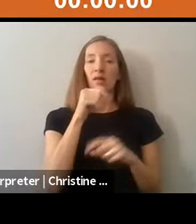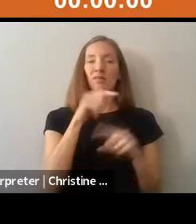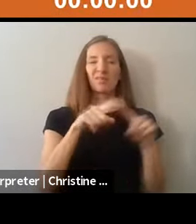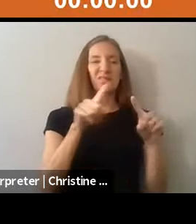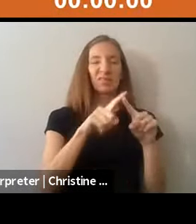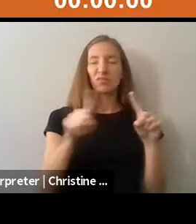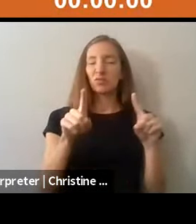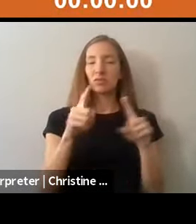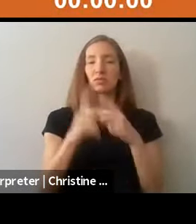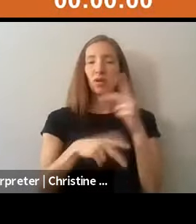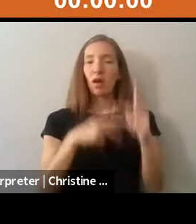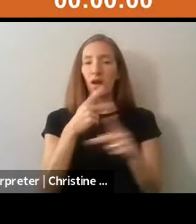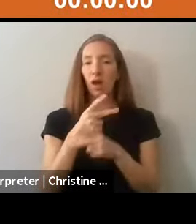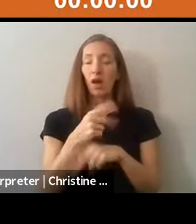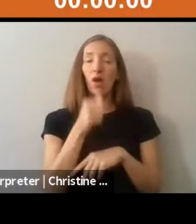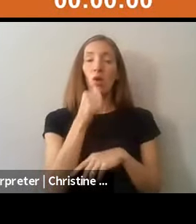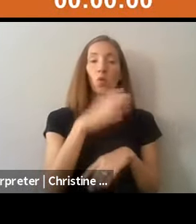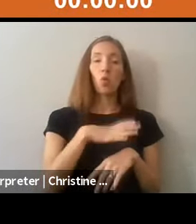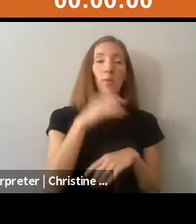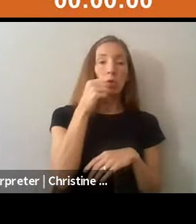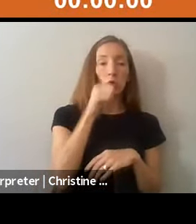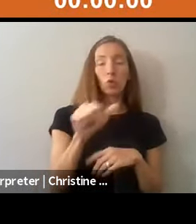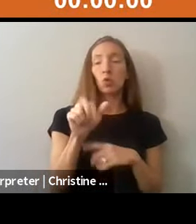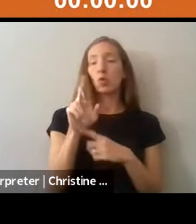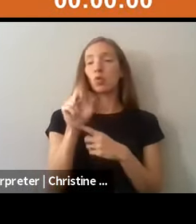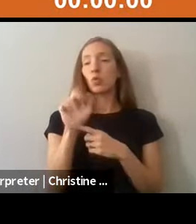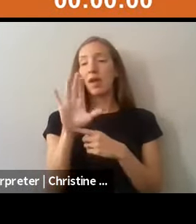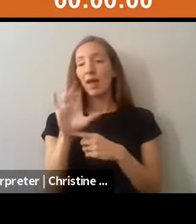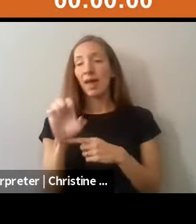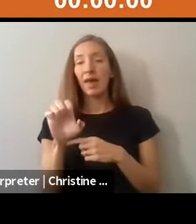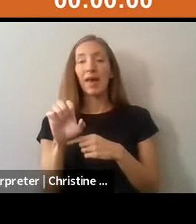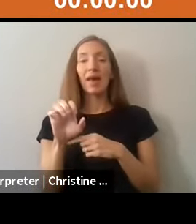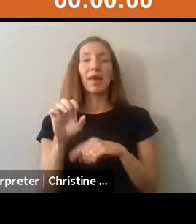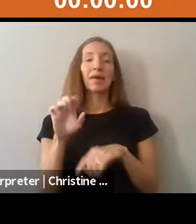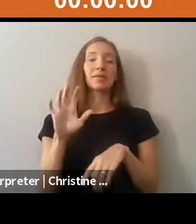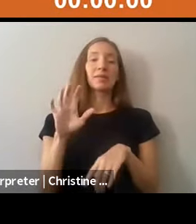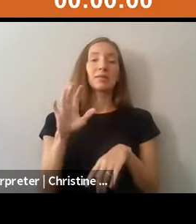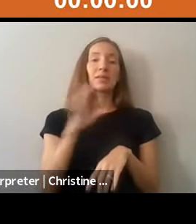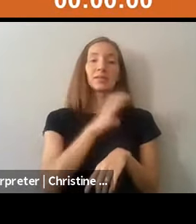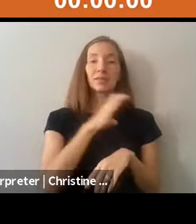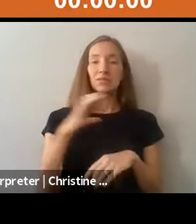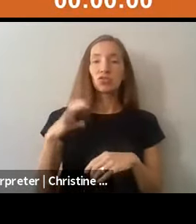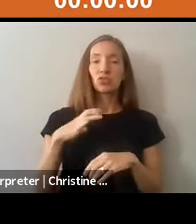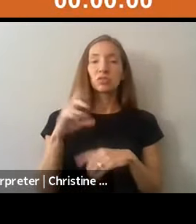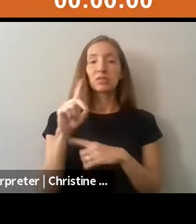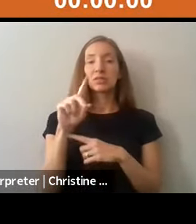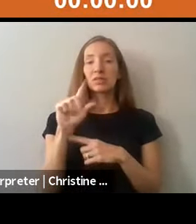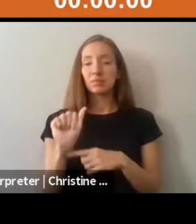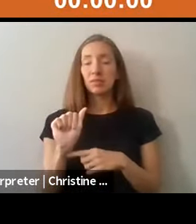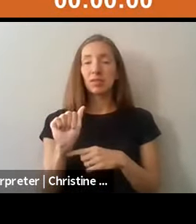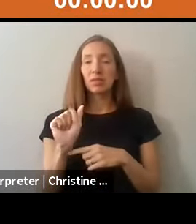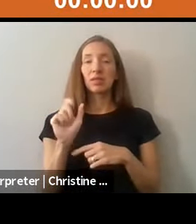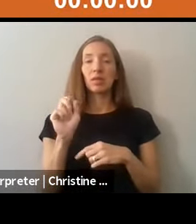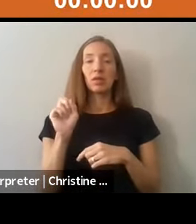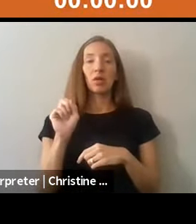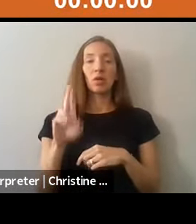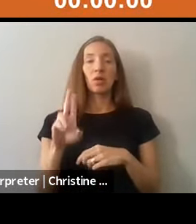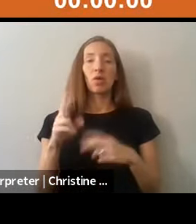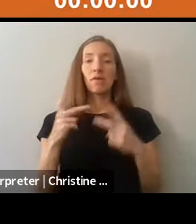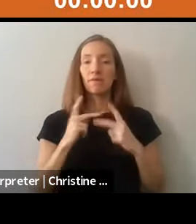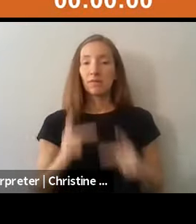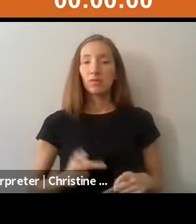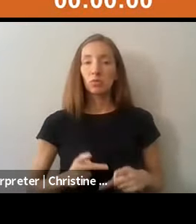it's on the basis of race or ethnicity or class or citizenship or disability and sexual orientation. So